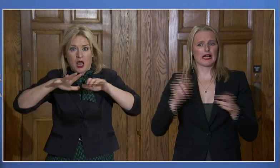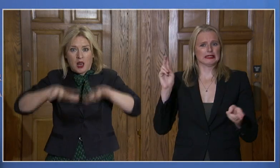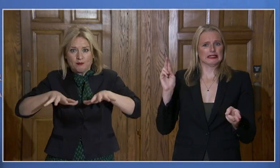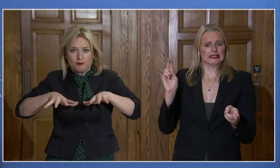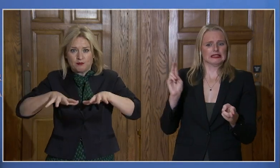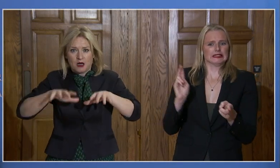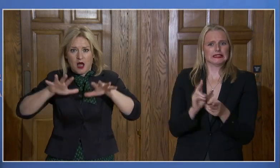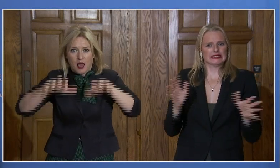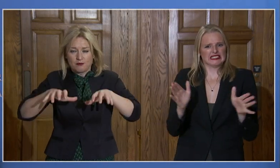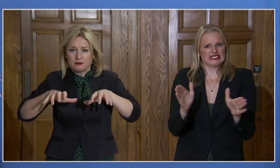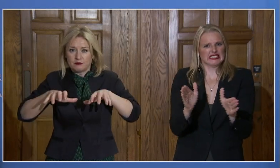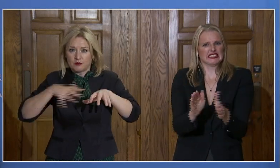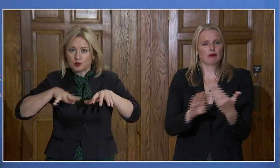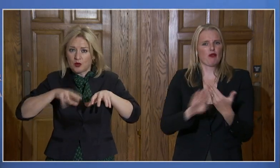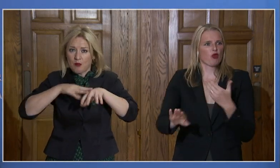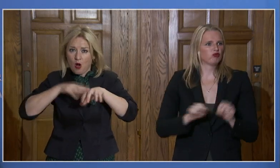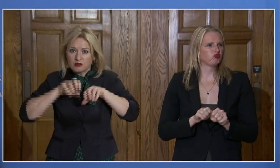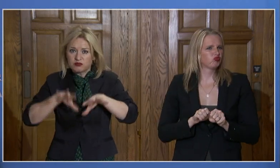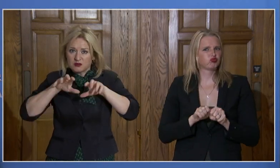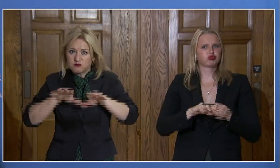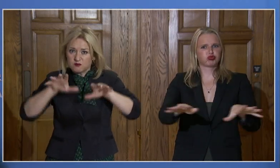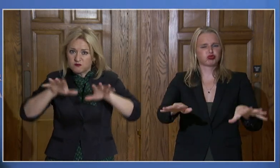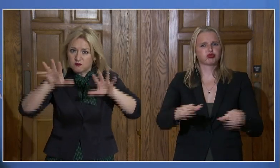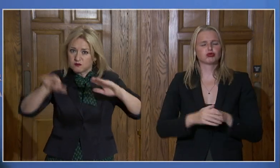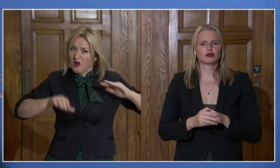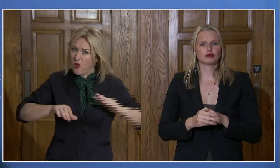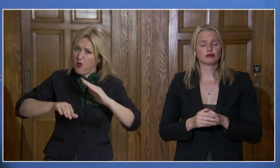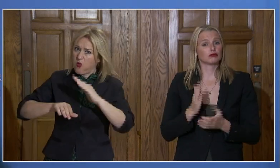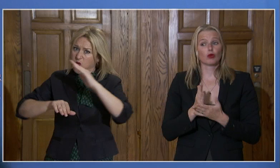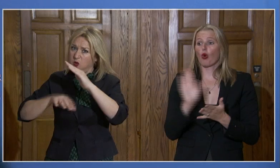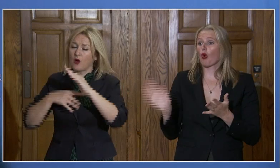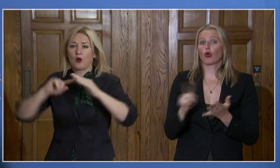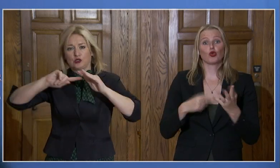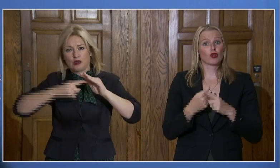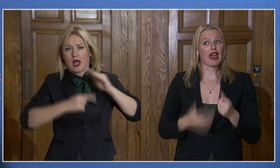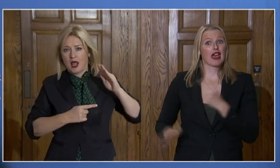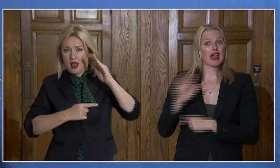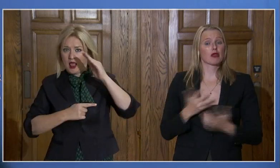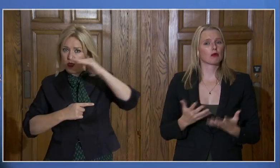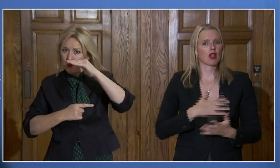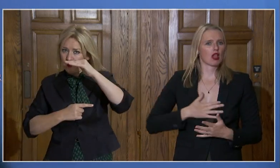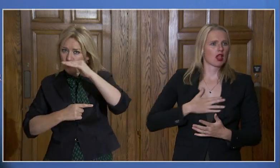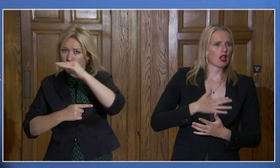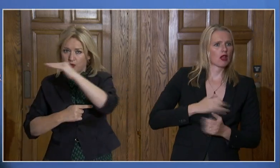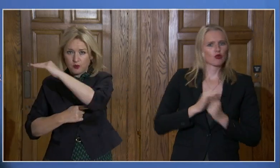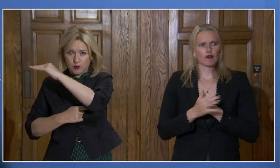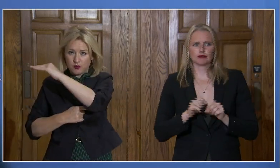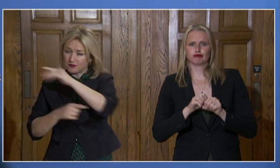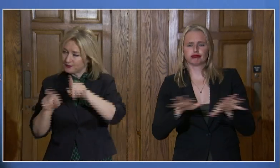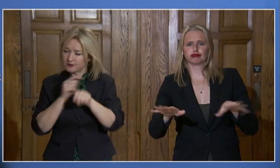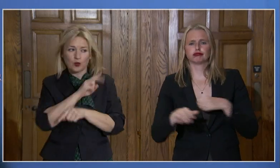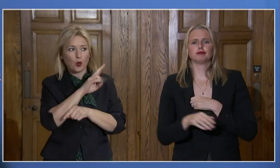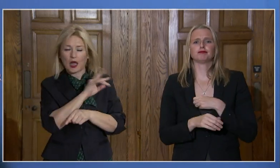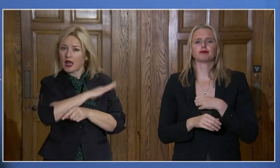it takes further hold. And that's a concern that is shared across the United Kingdom. We're continuing to have close discussions